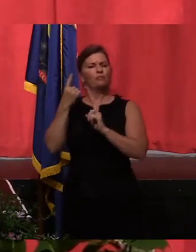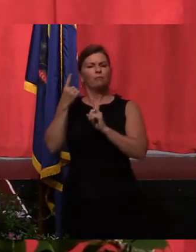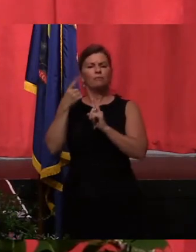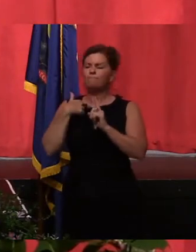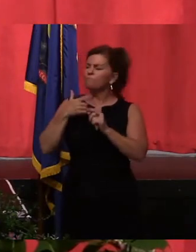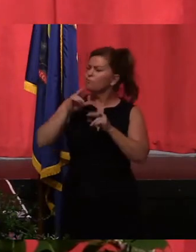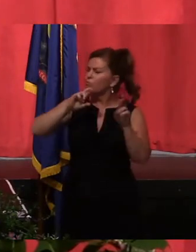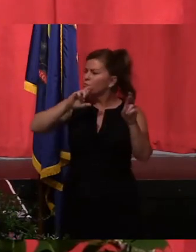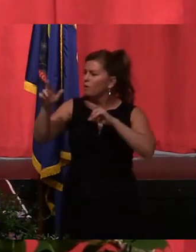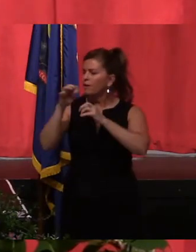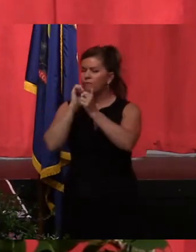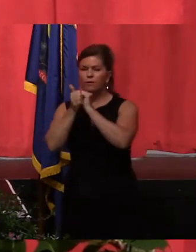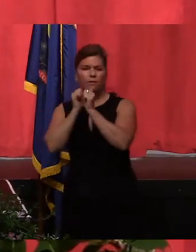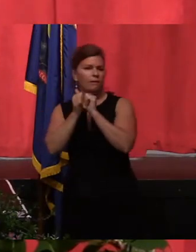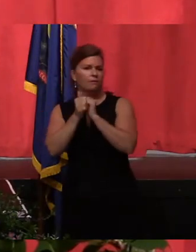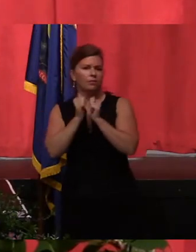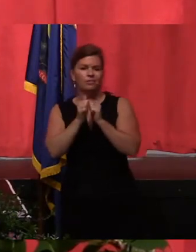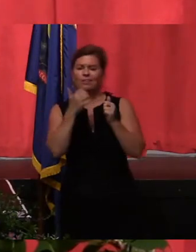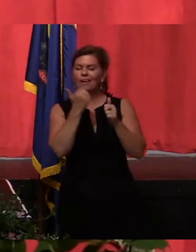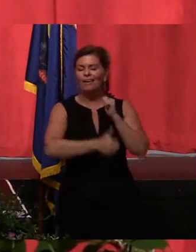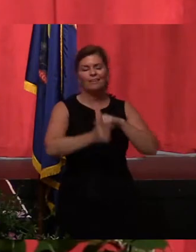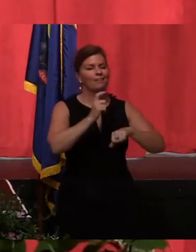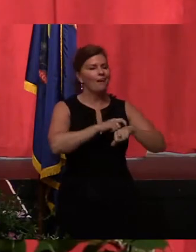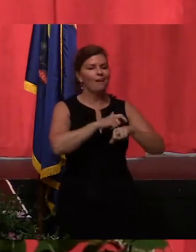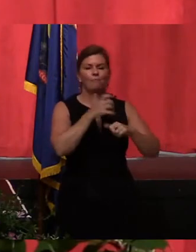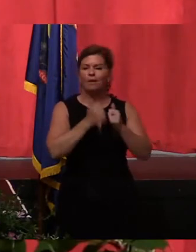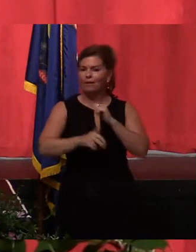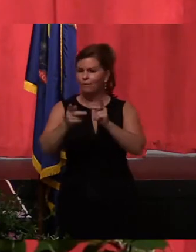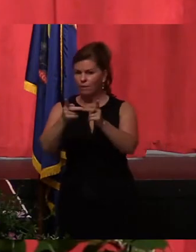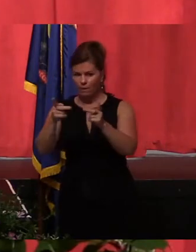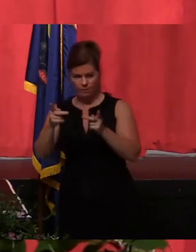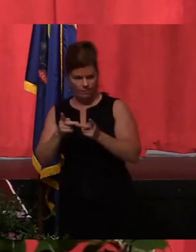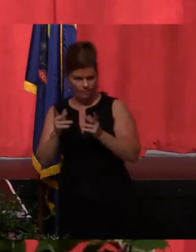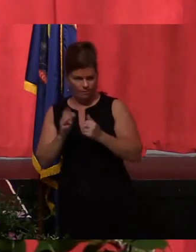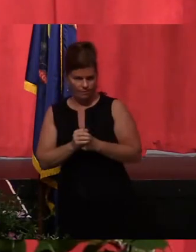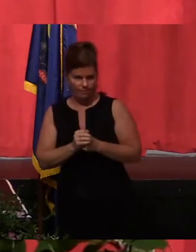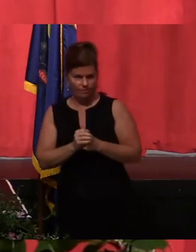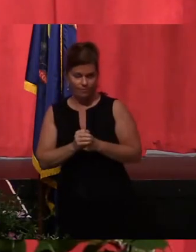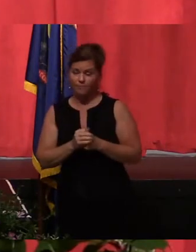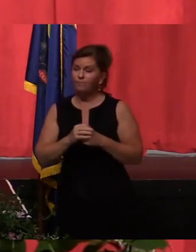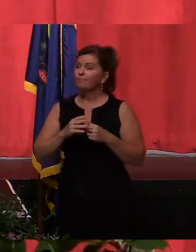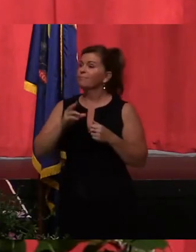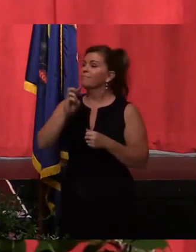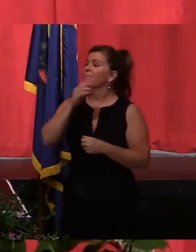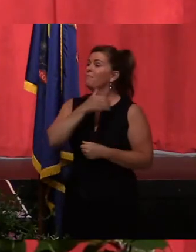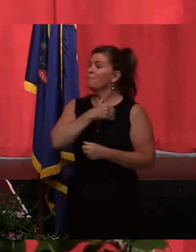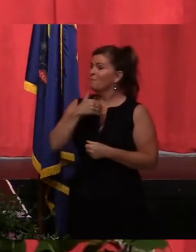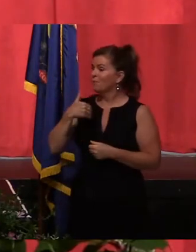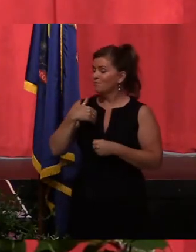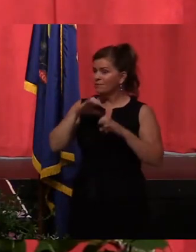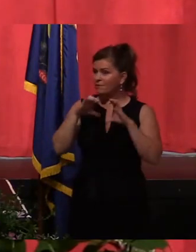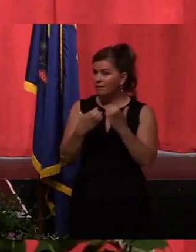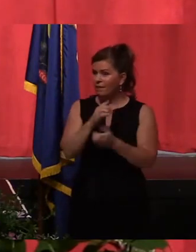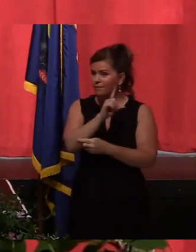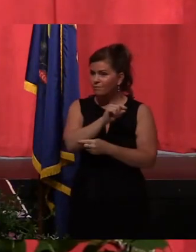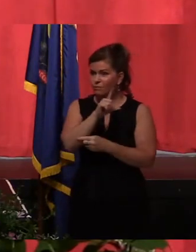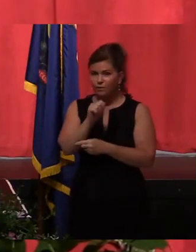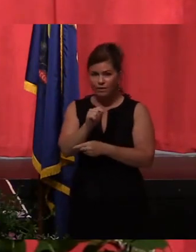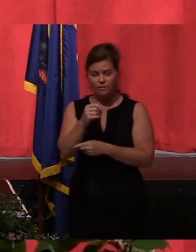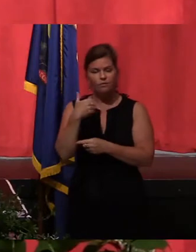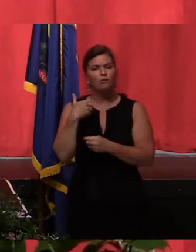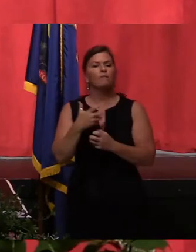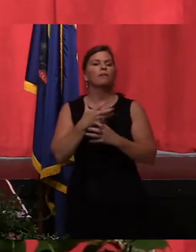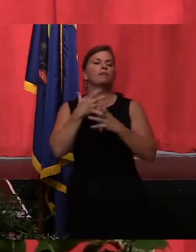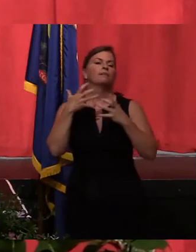anyone, anywhere, at any level. Well, members of the graduating class of 2020, you have much